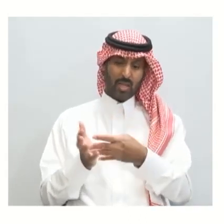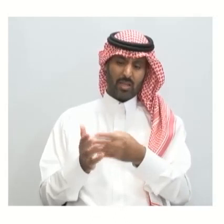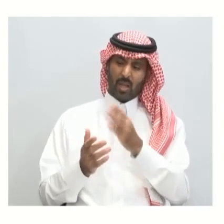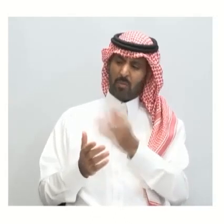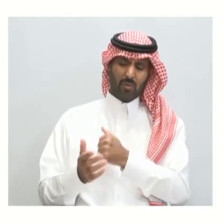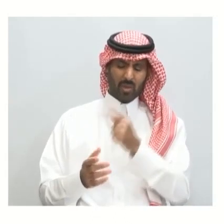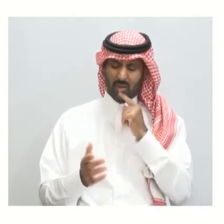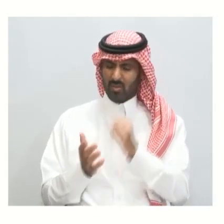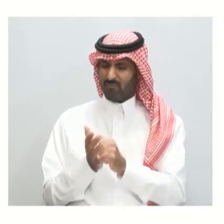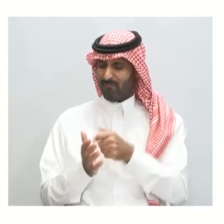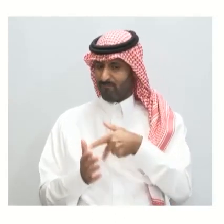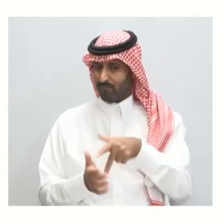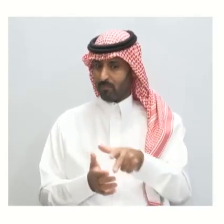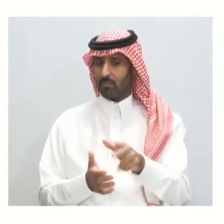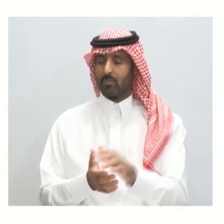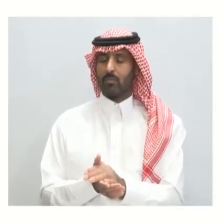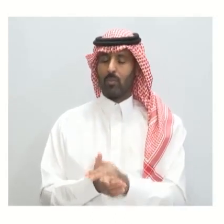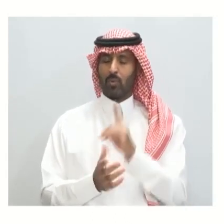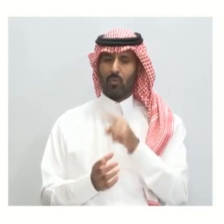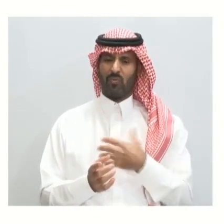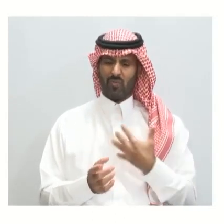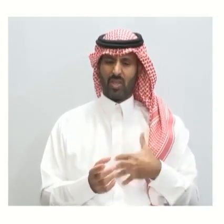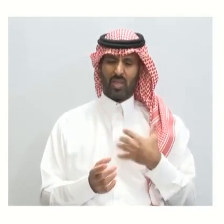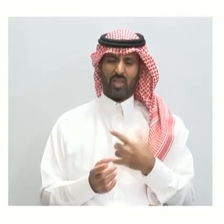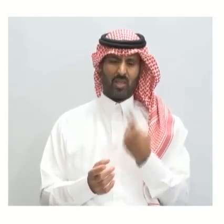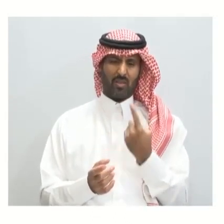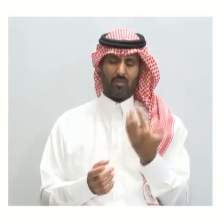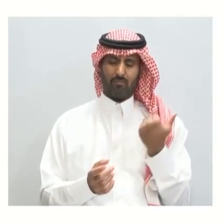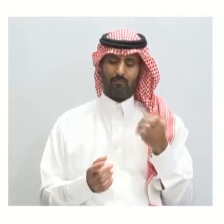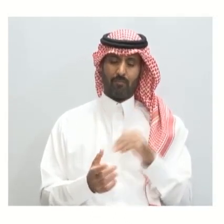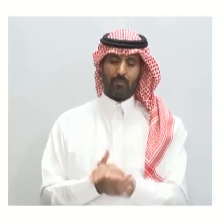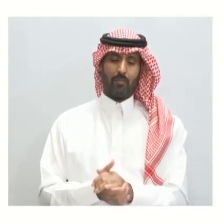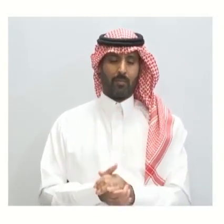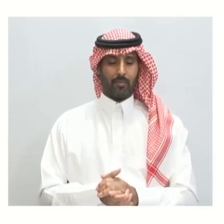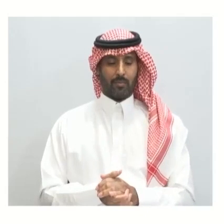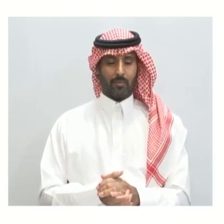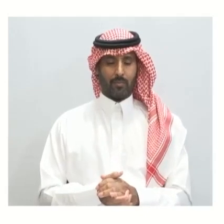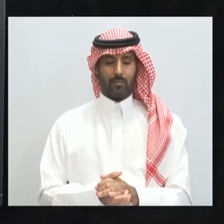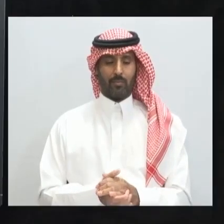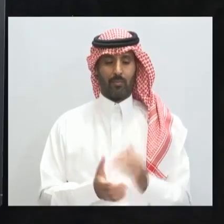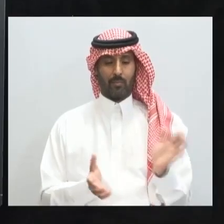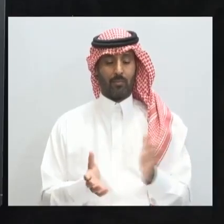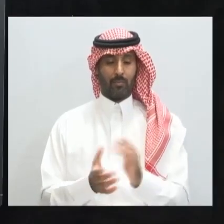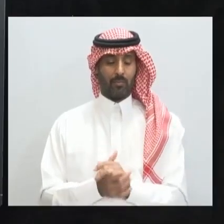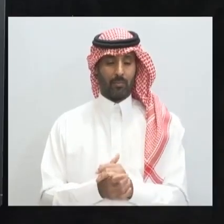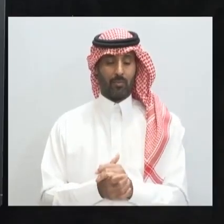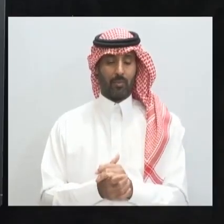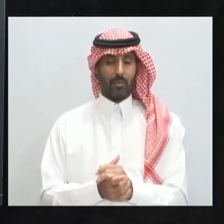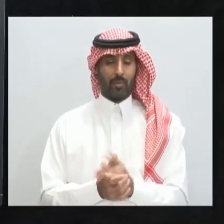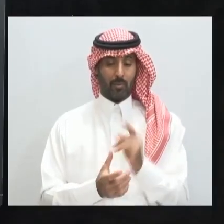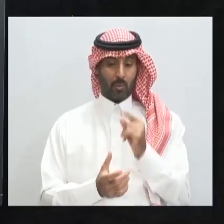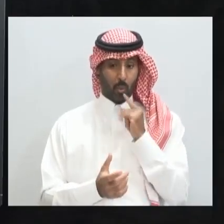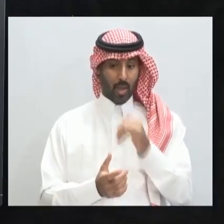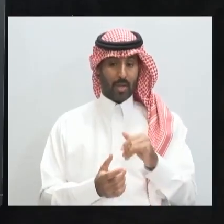the house. We can just answer here that he was used to having her in the house. So here, the best way is